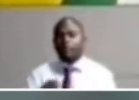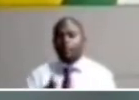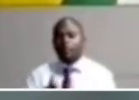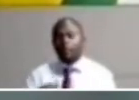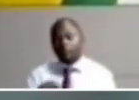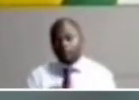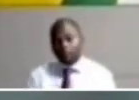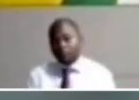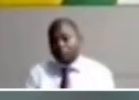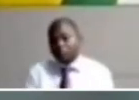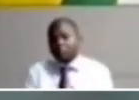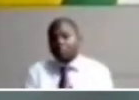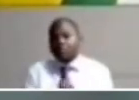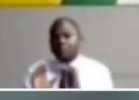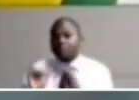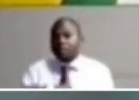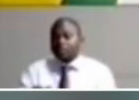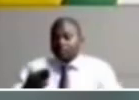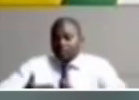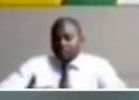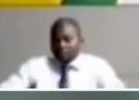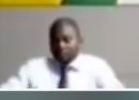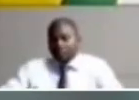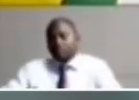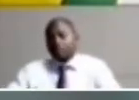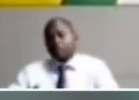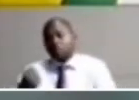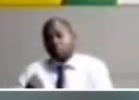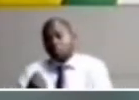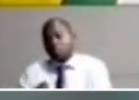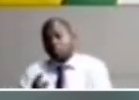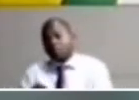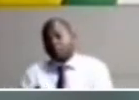This problem of not staying near the workplace